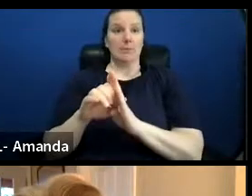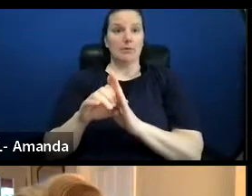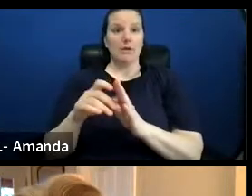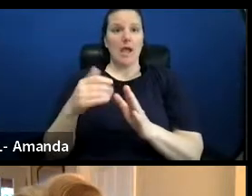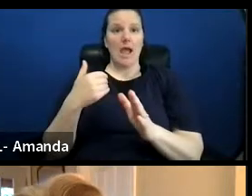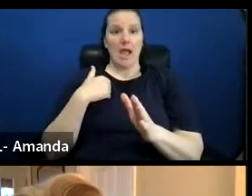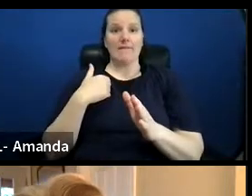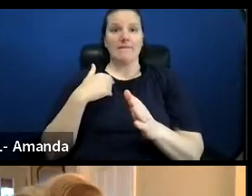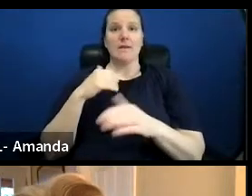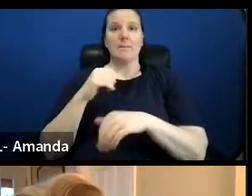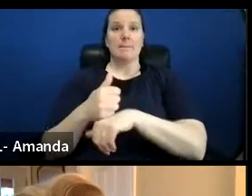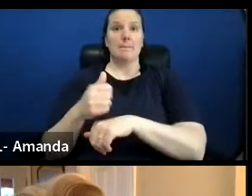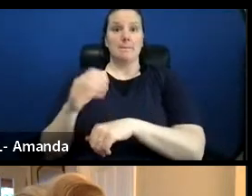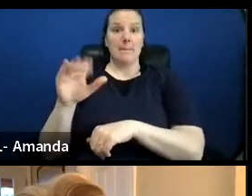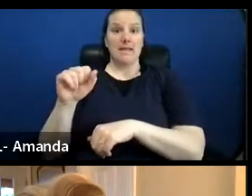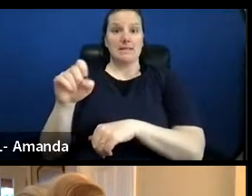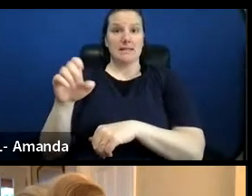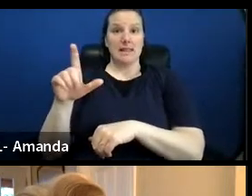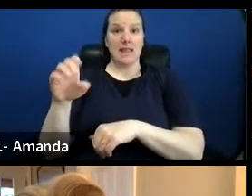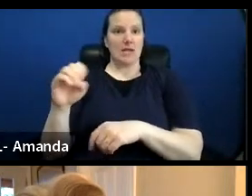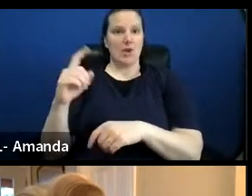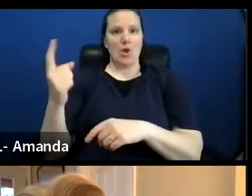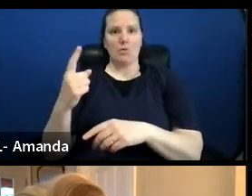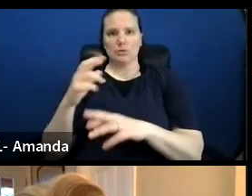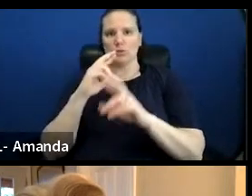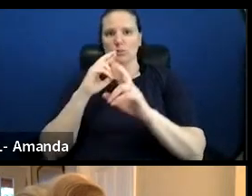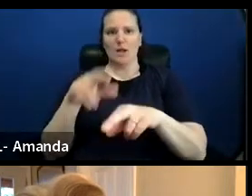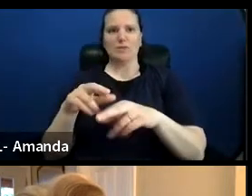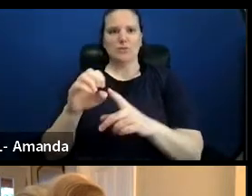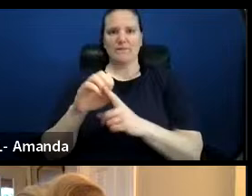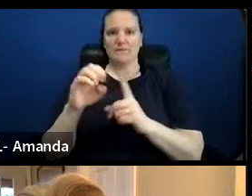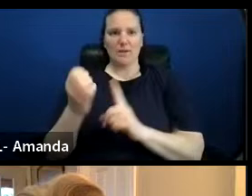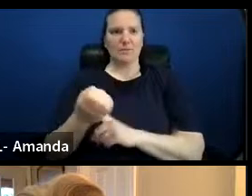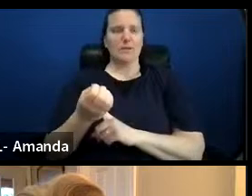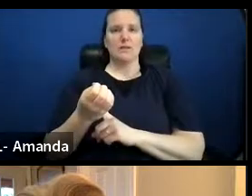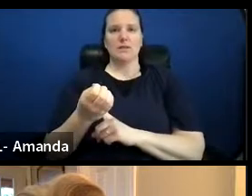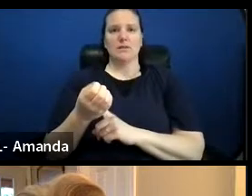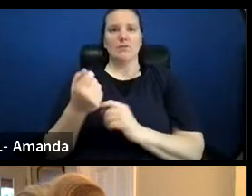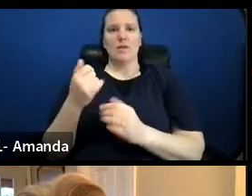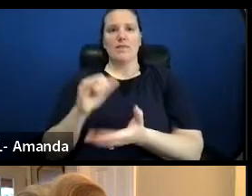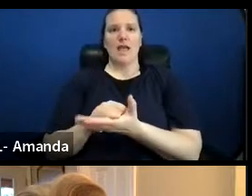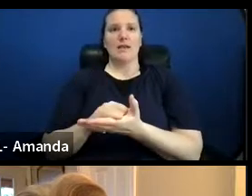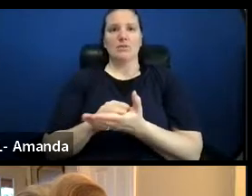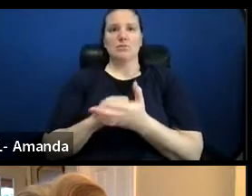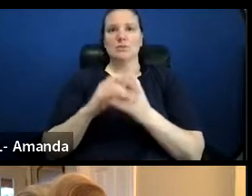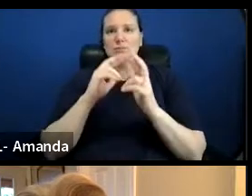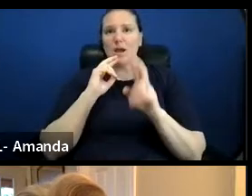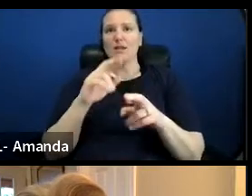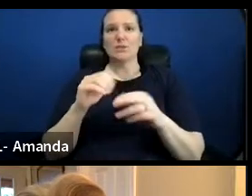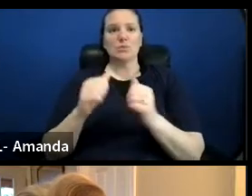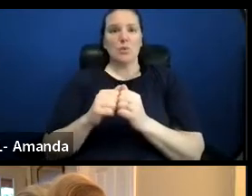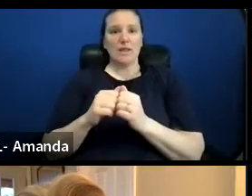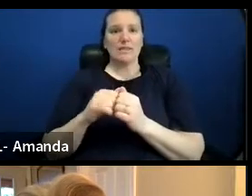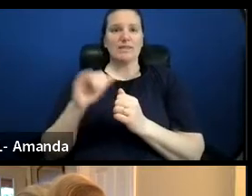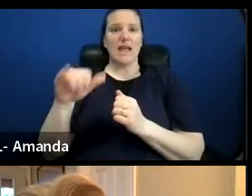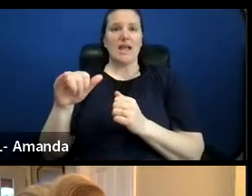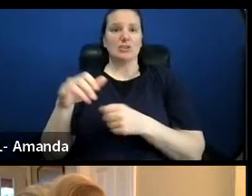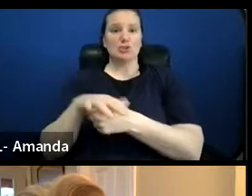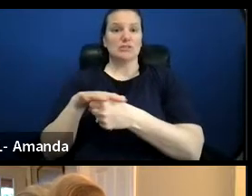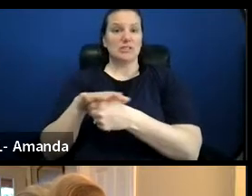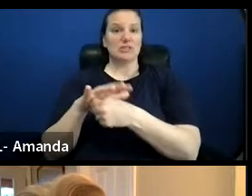a baseline, but it's always responding to the environment that it's in, and also is responding to sort of the jurisdiction it's related